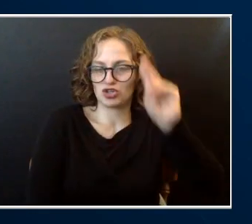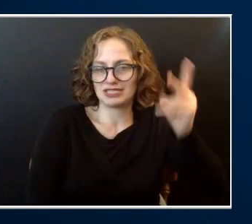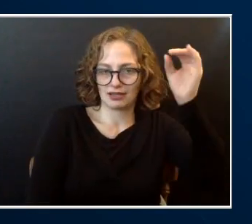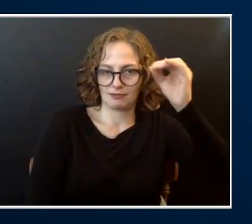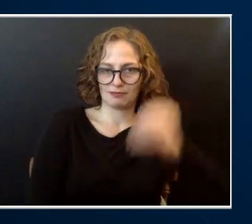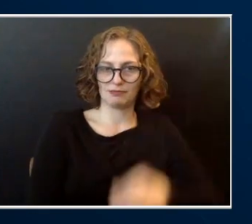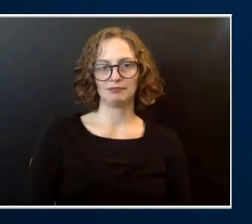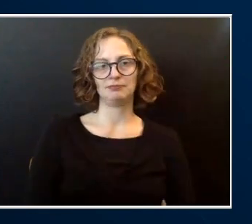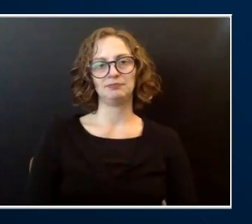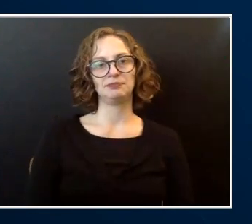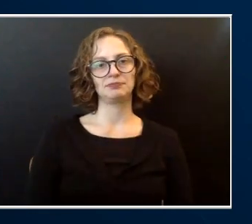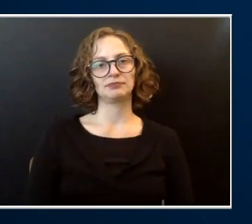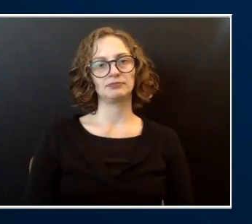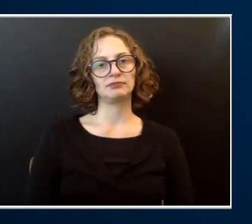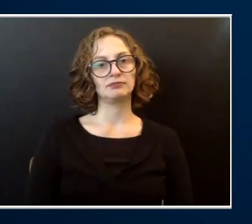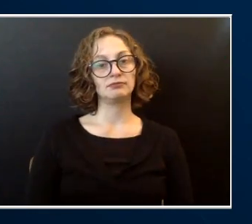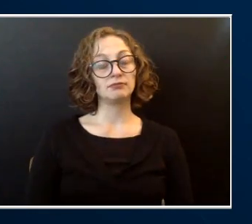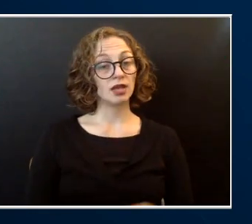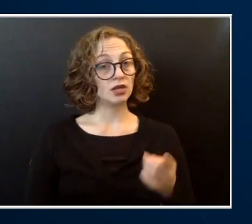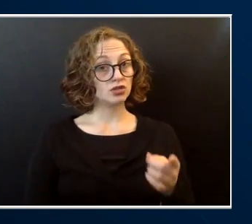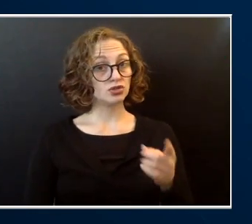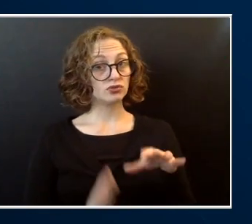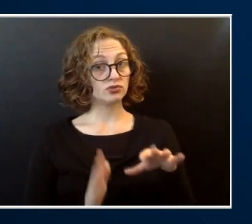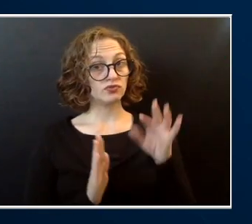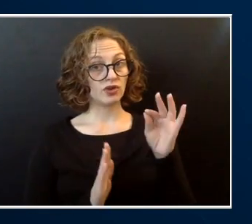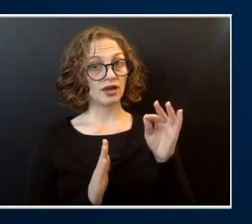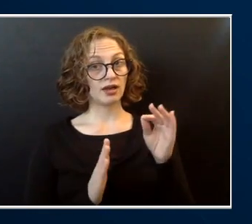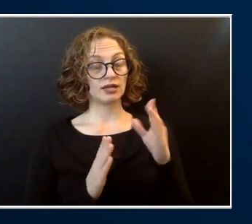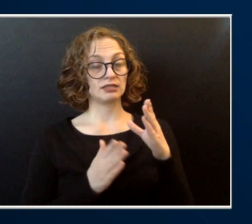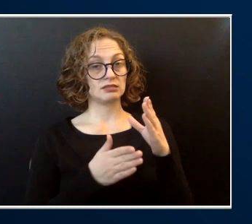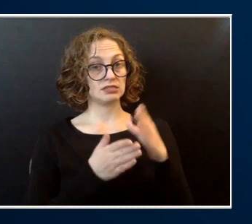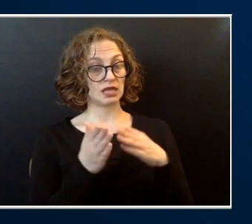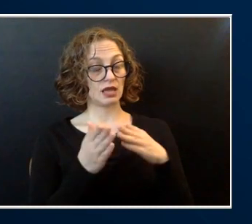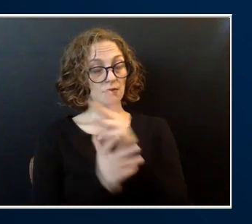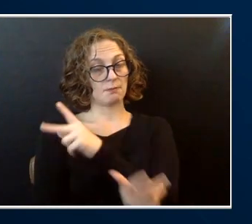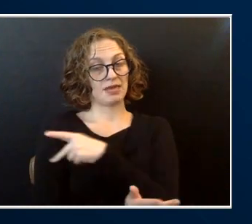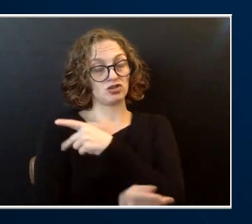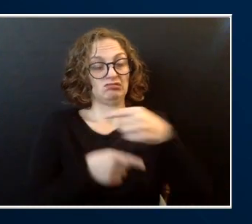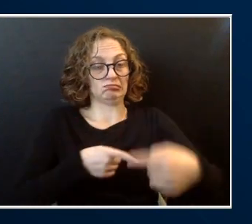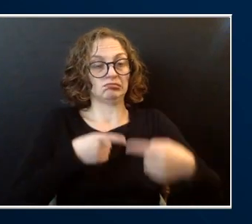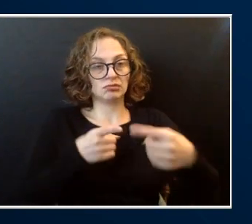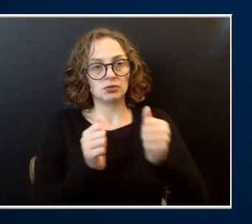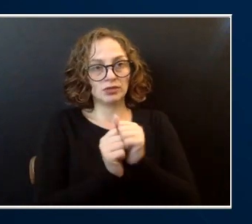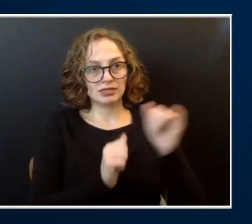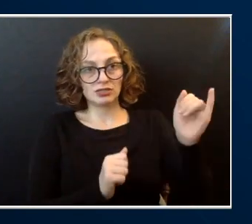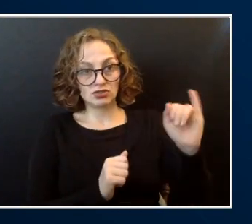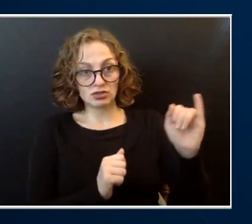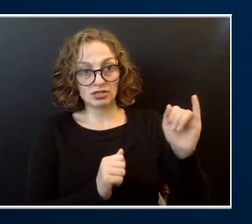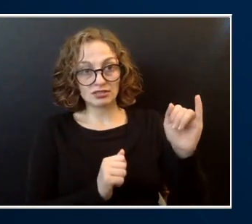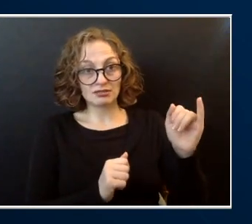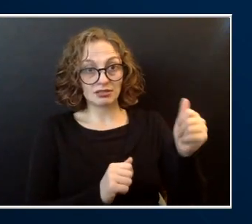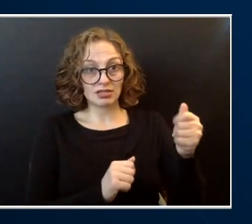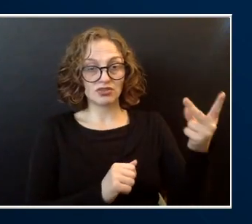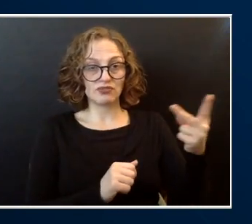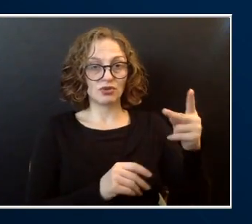struggling with insurance? Because we've gotten a couple different questions on whether or not insurance will cover a second